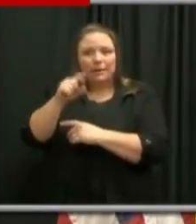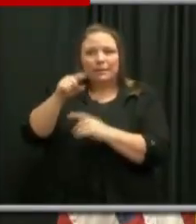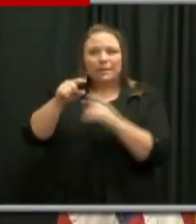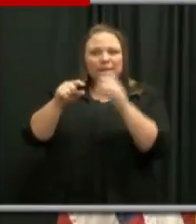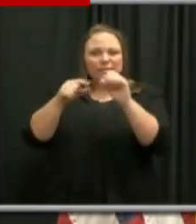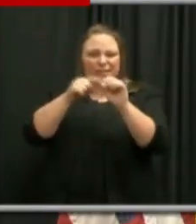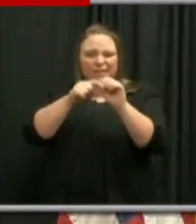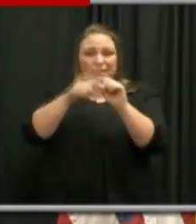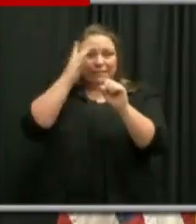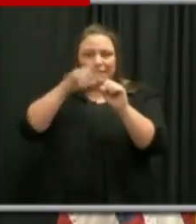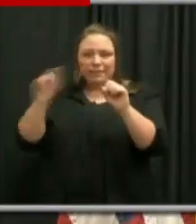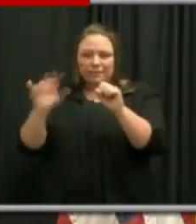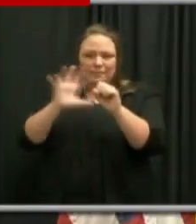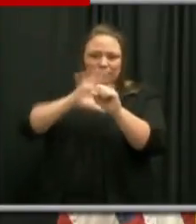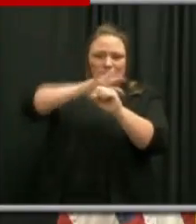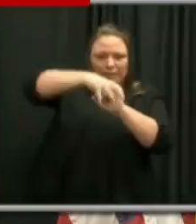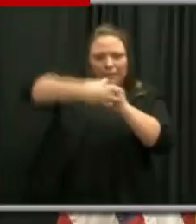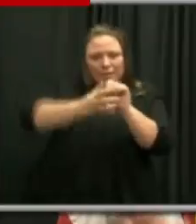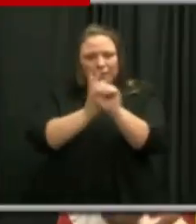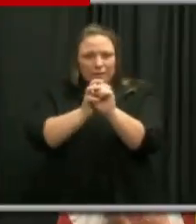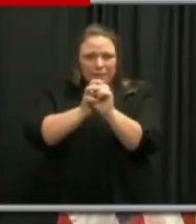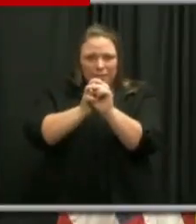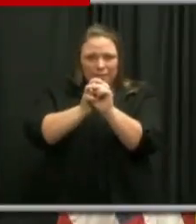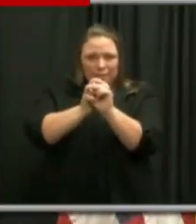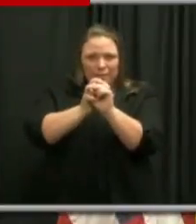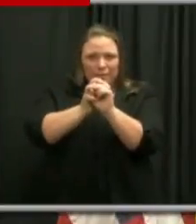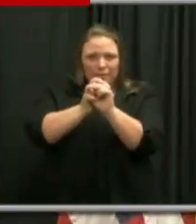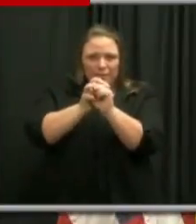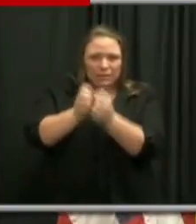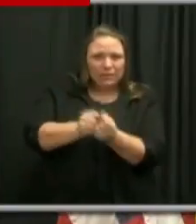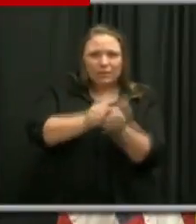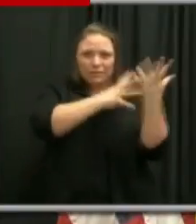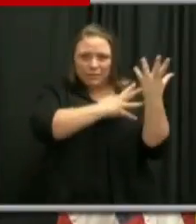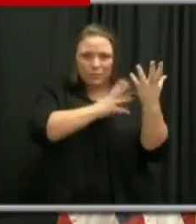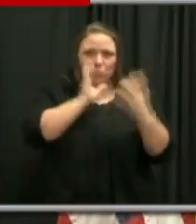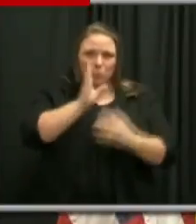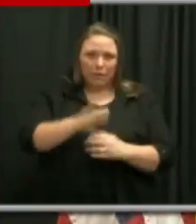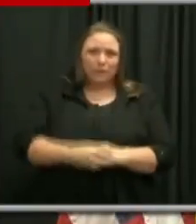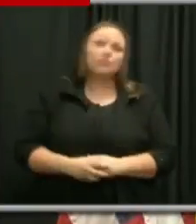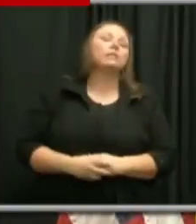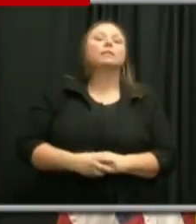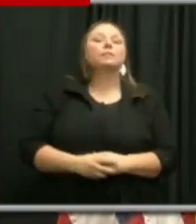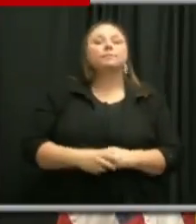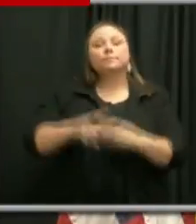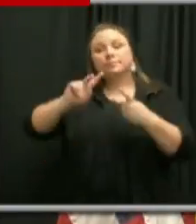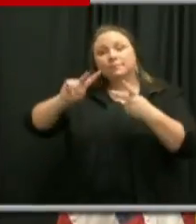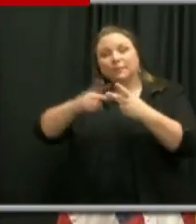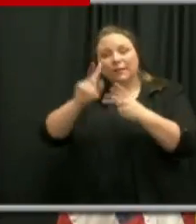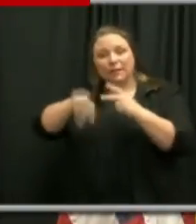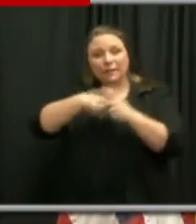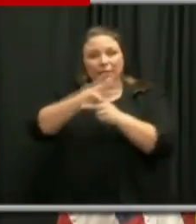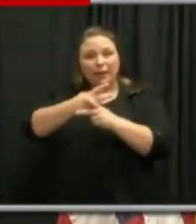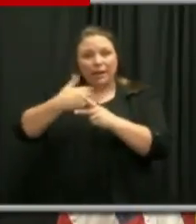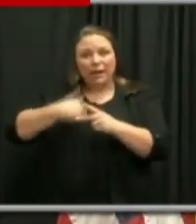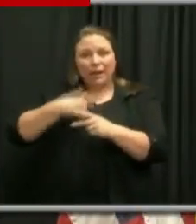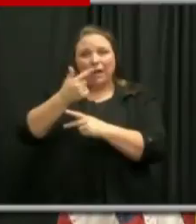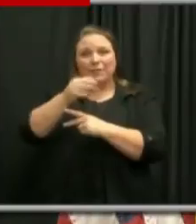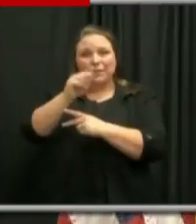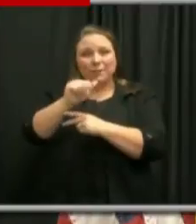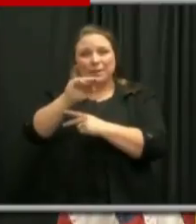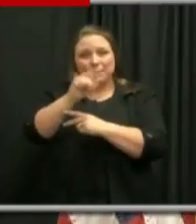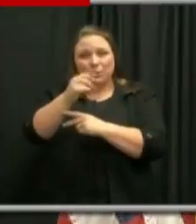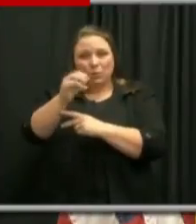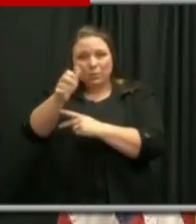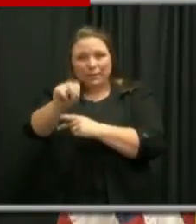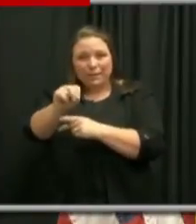up like wrapping them in a blanket and facilitate their disposal. The second type of antibody that's made is gamma immunoglobulin.